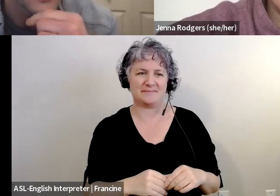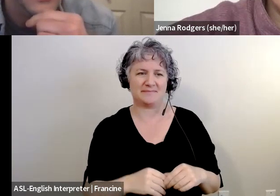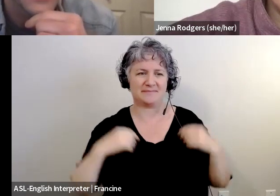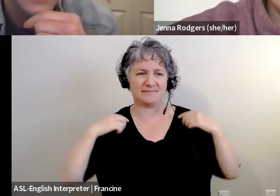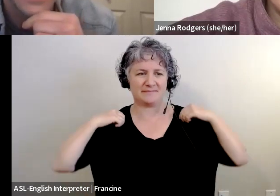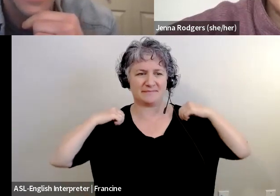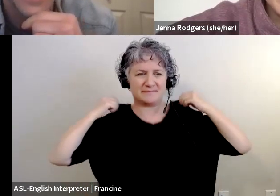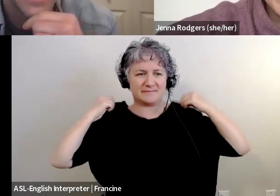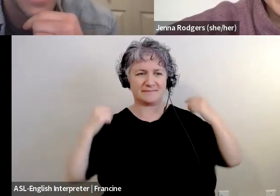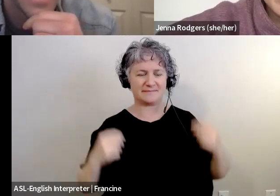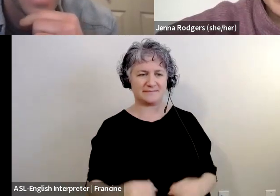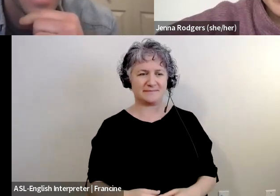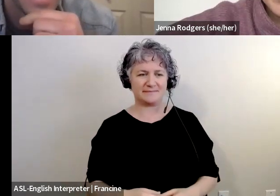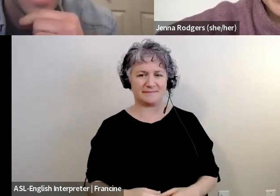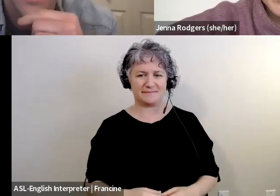Oh, there we go.